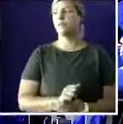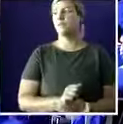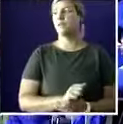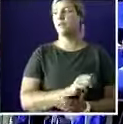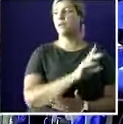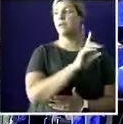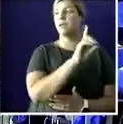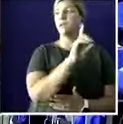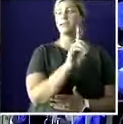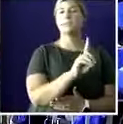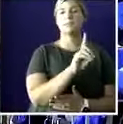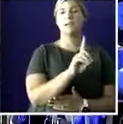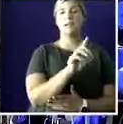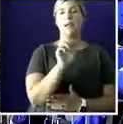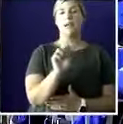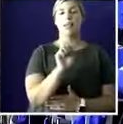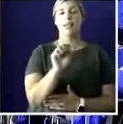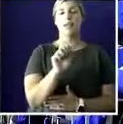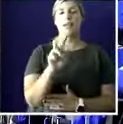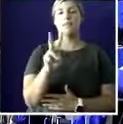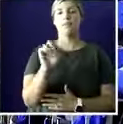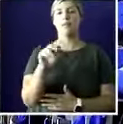Dayton Anthony Binkley.